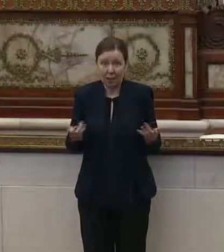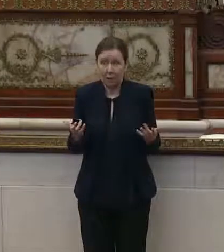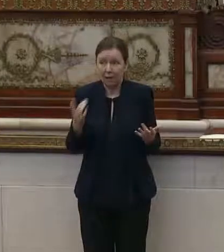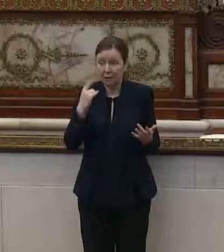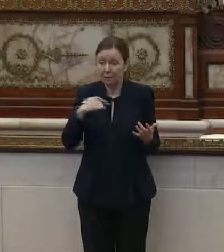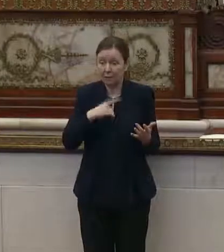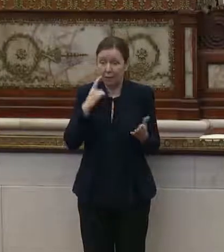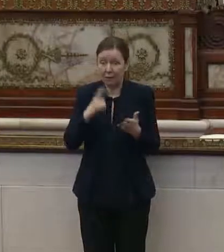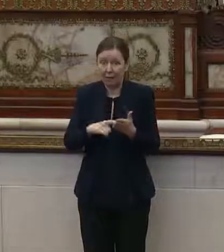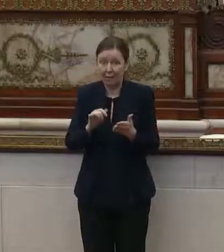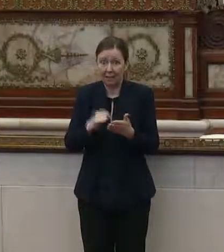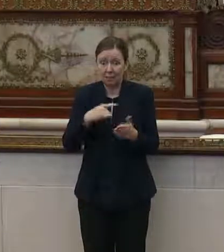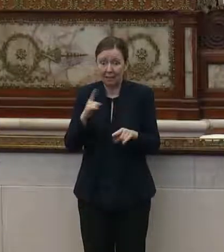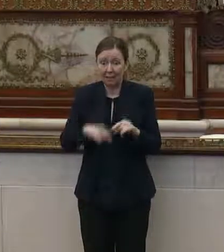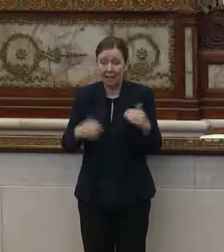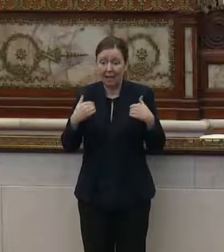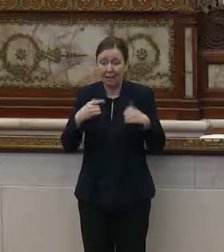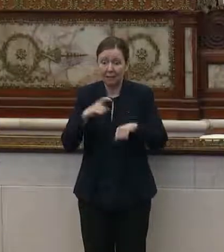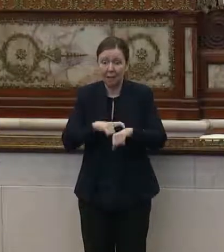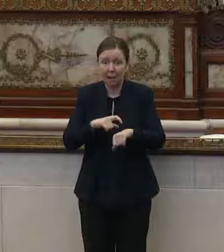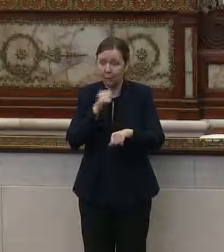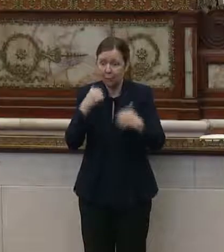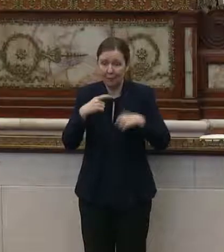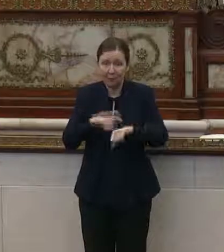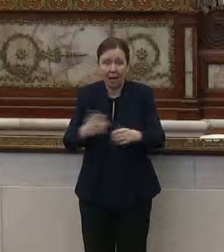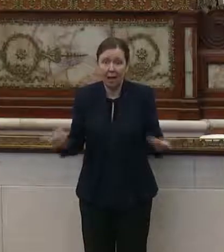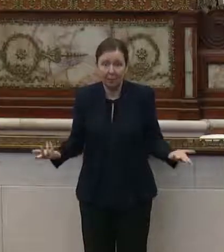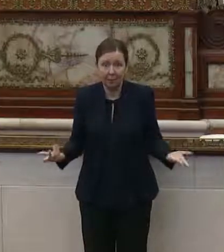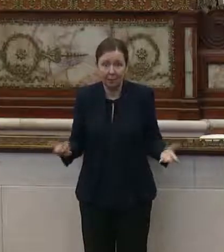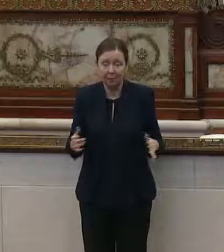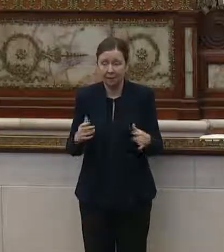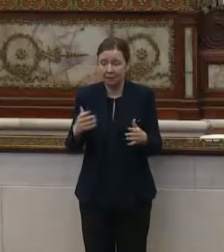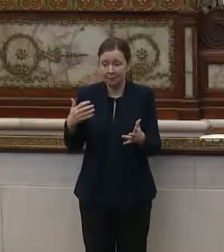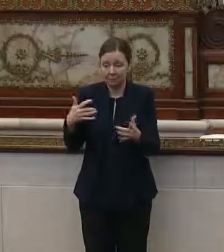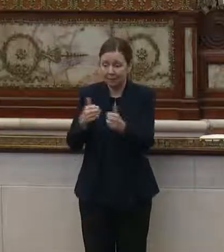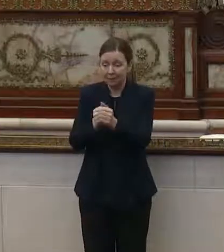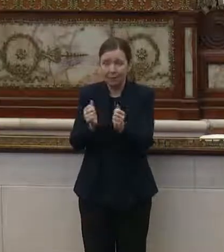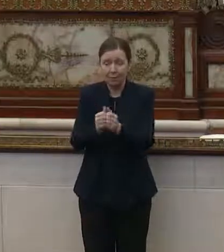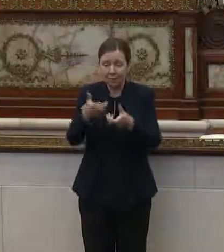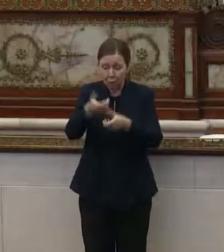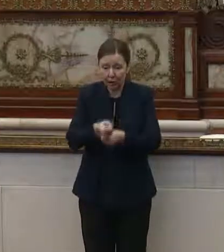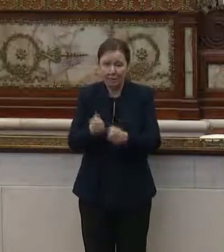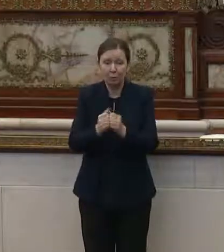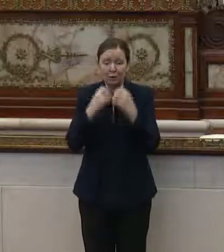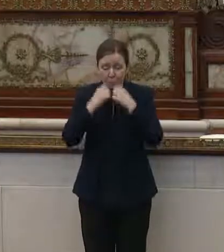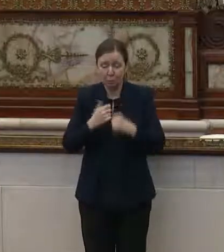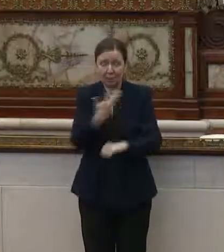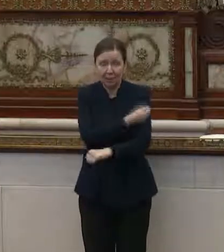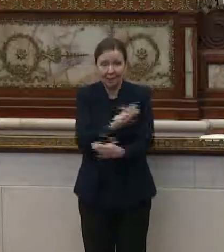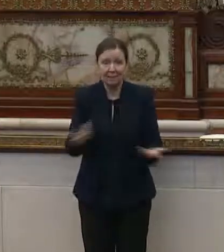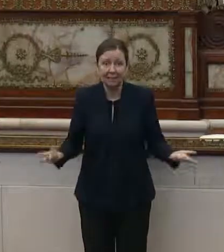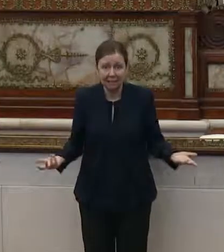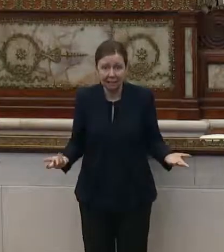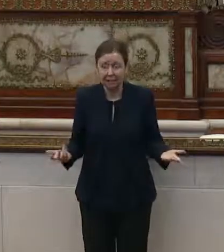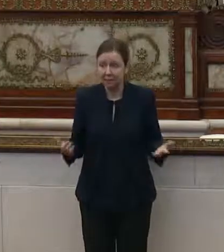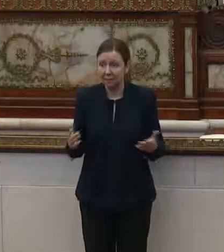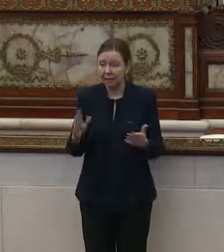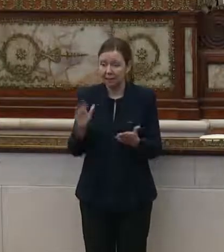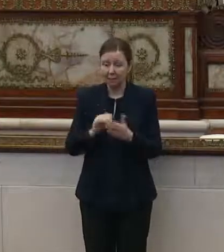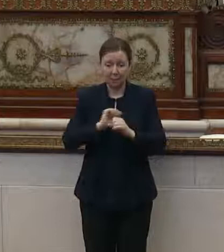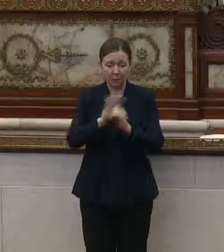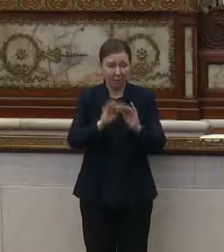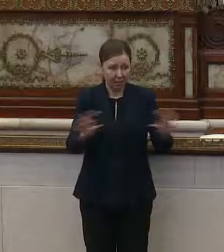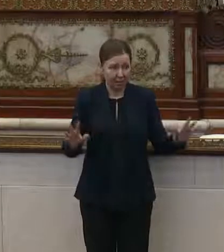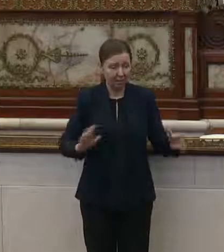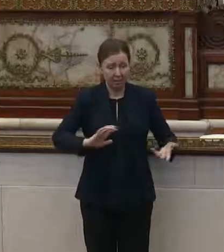because we recognize that we do not have time as it relates to public trust with this precious vaccine that we have in the midst of this coronavirus